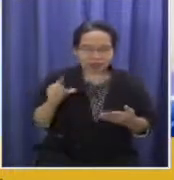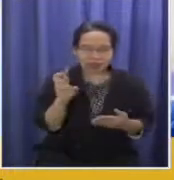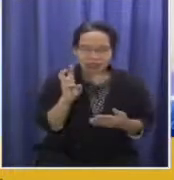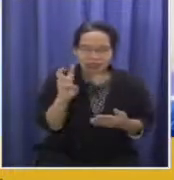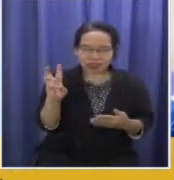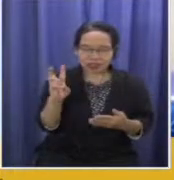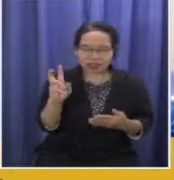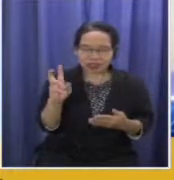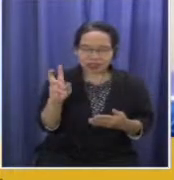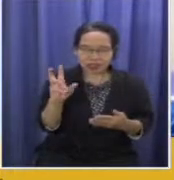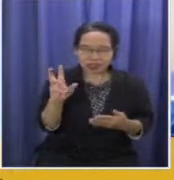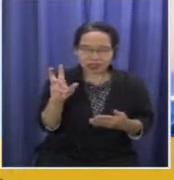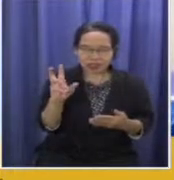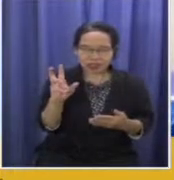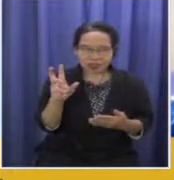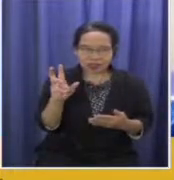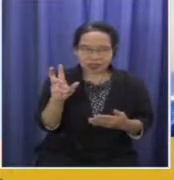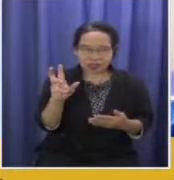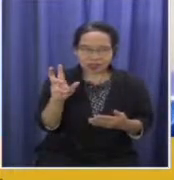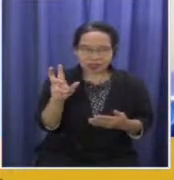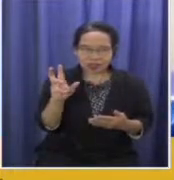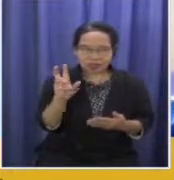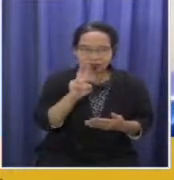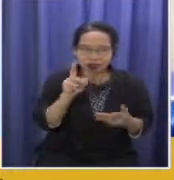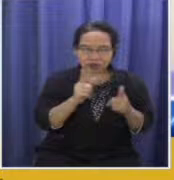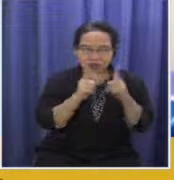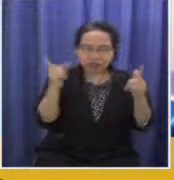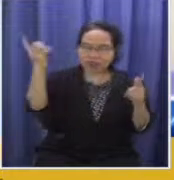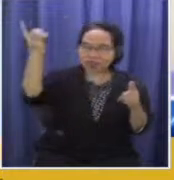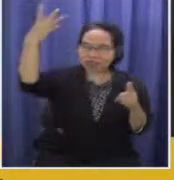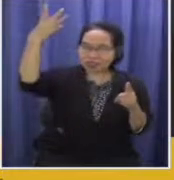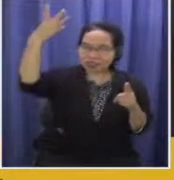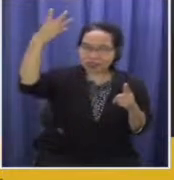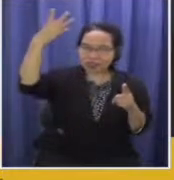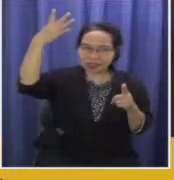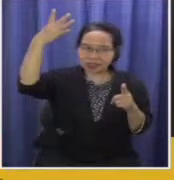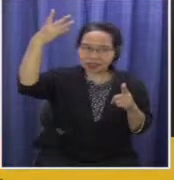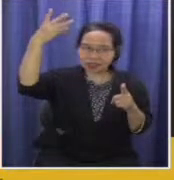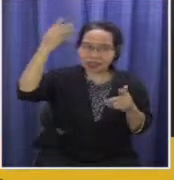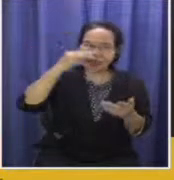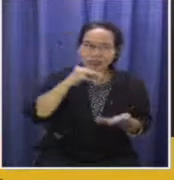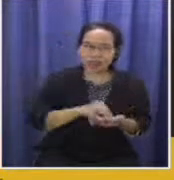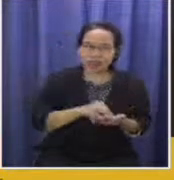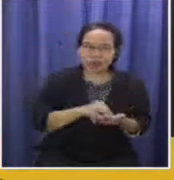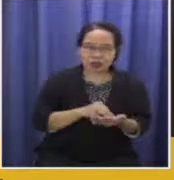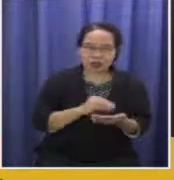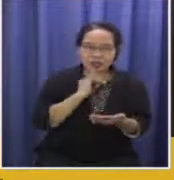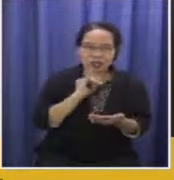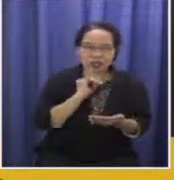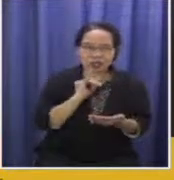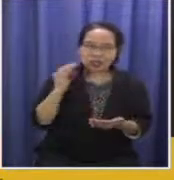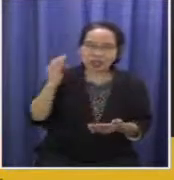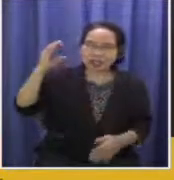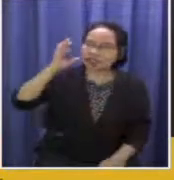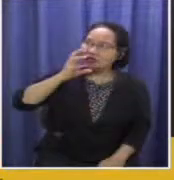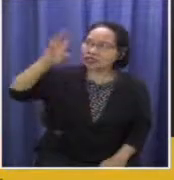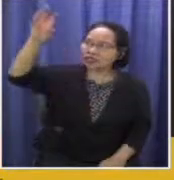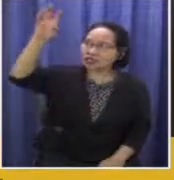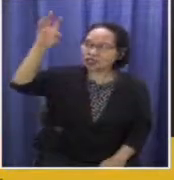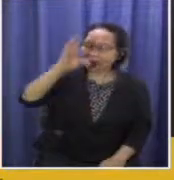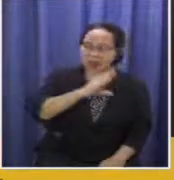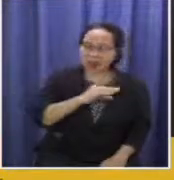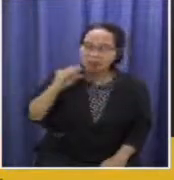my point, Brother Mohan, the two great lights that were mentioned is the sun and